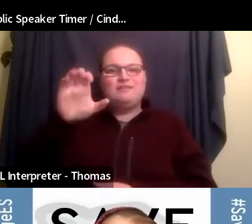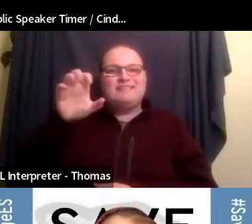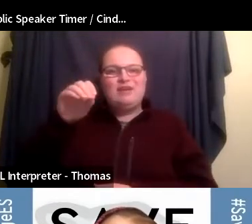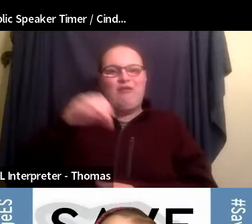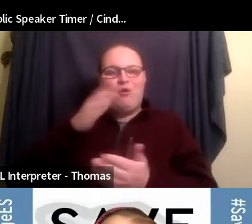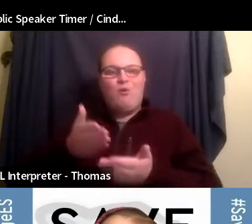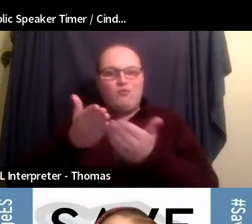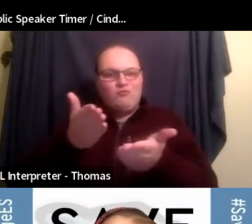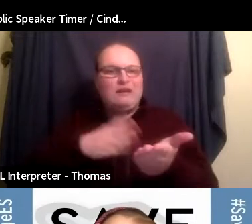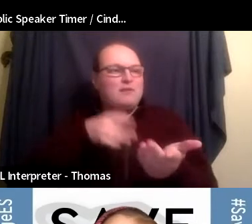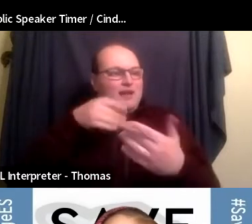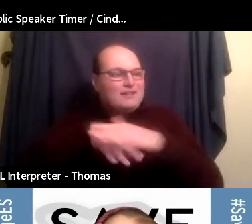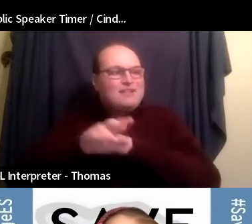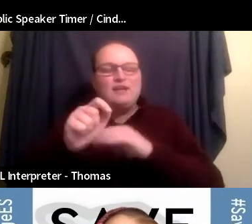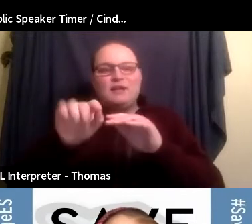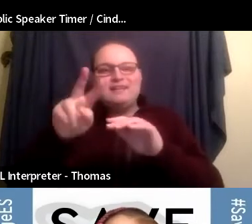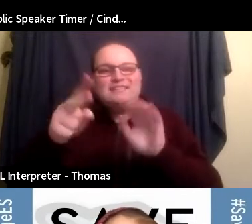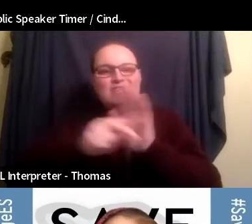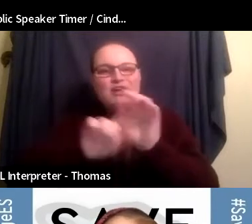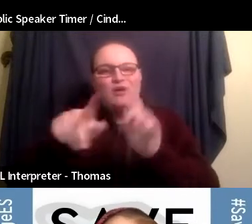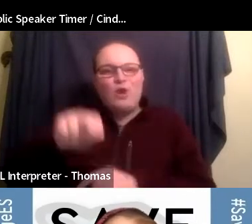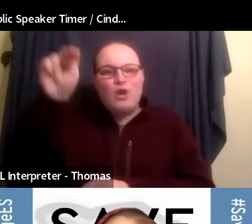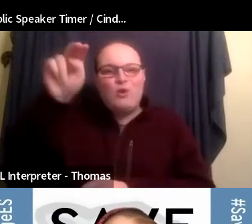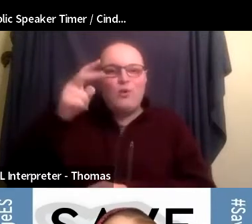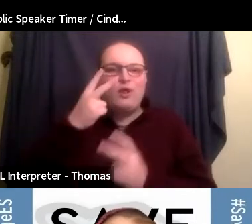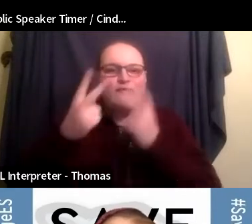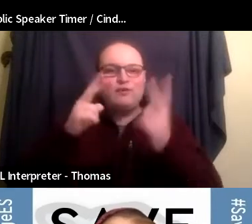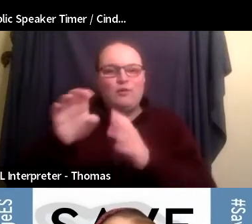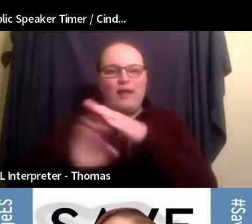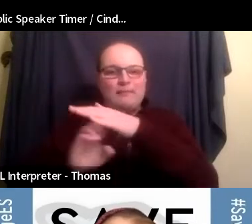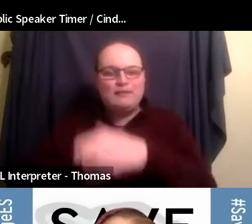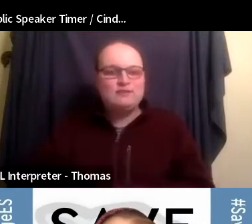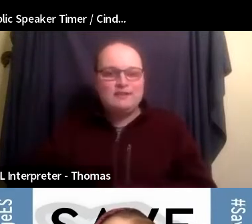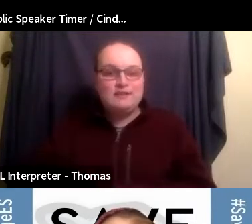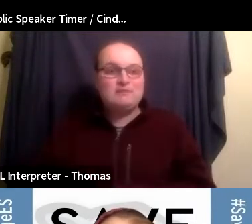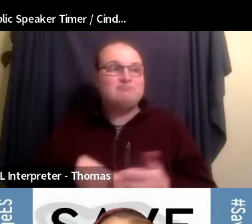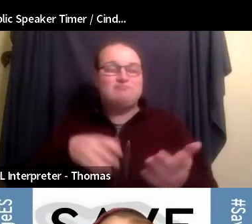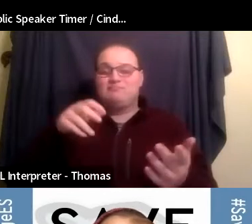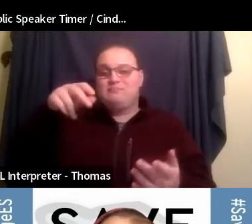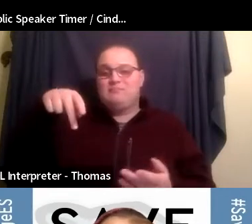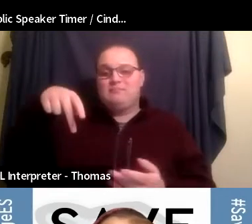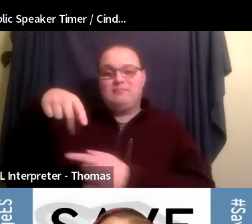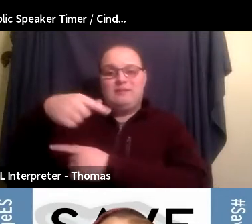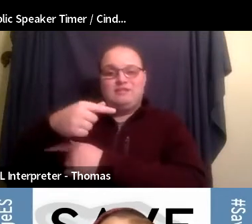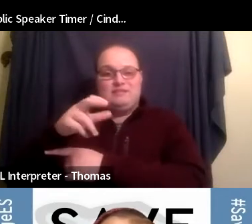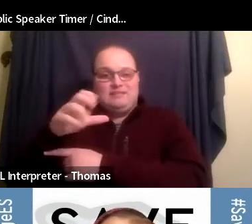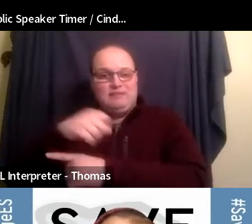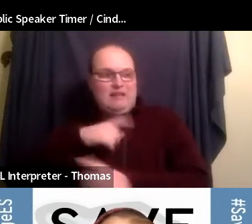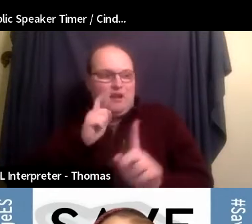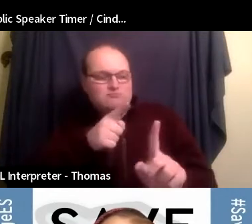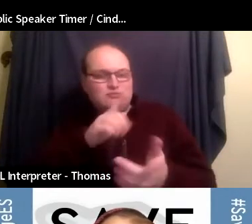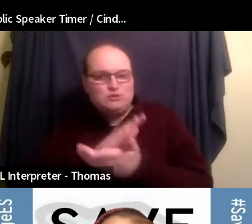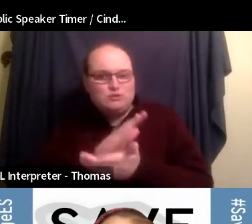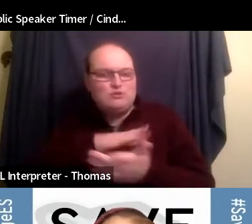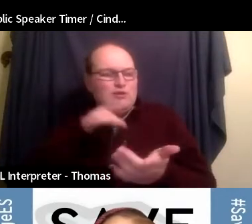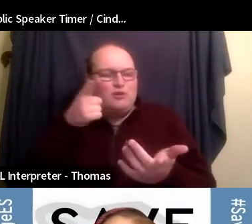recommended to begin second grade at Northview Elementary School. Apparently, PGCPS reasons for targeting our school is due to